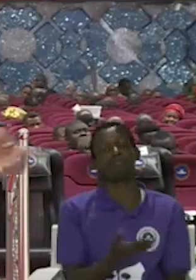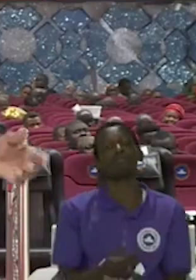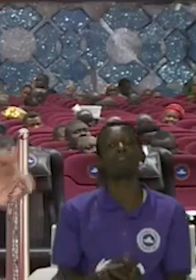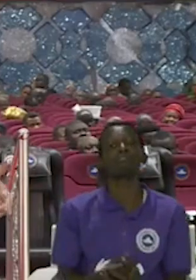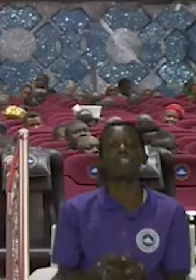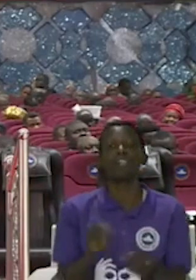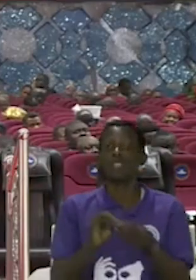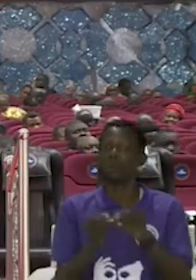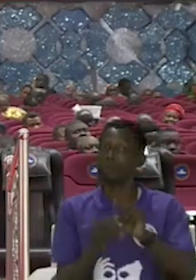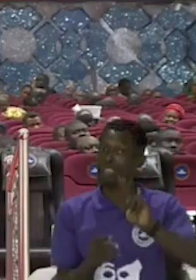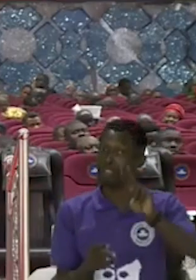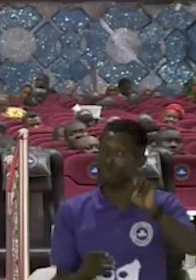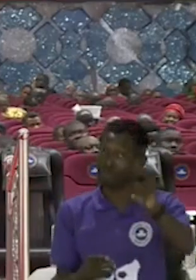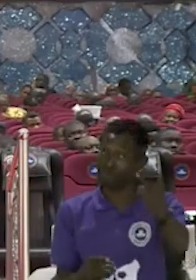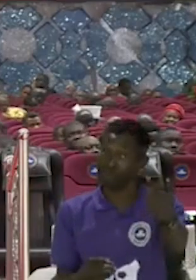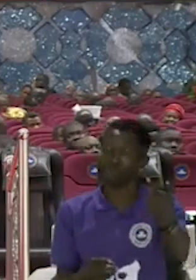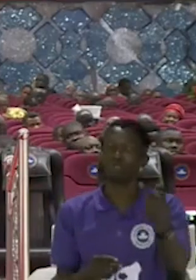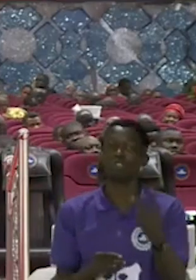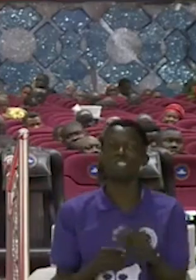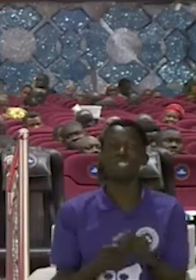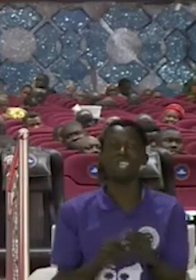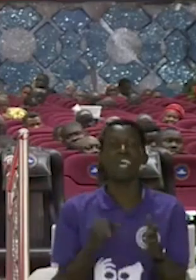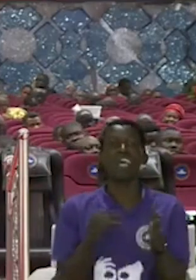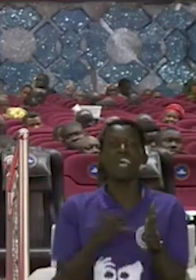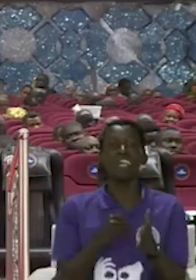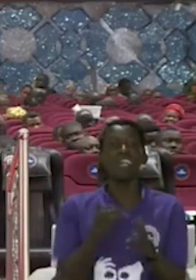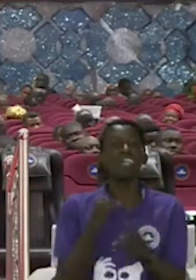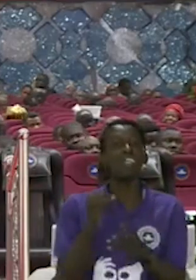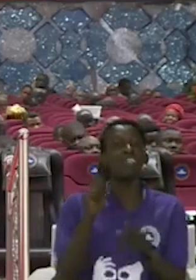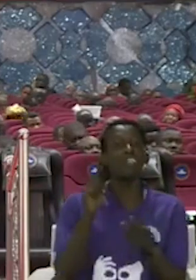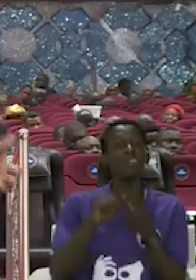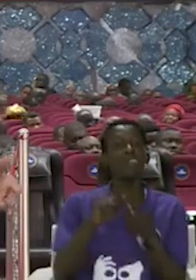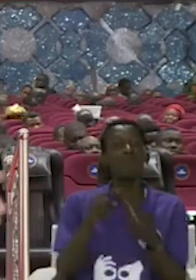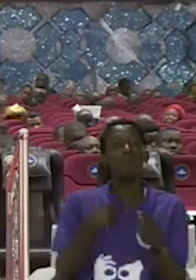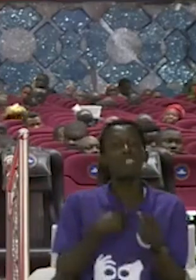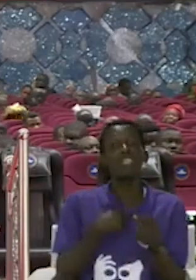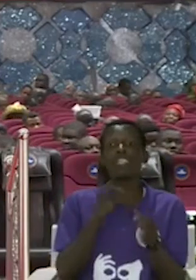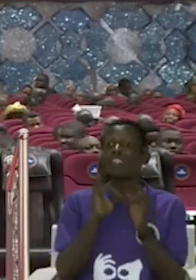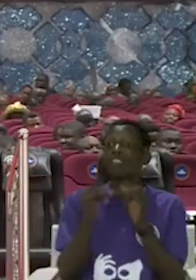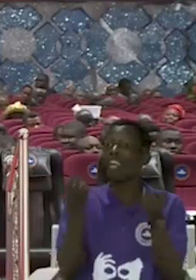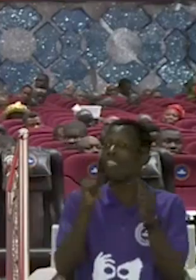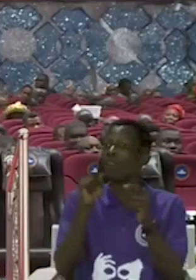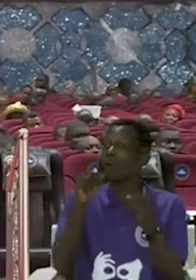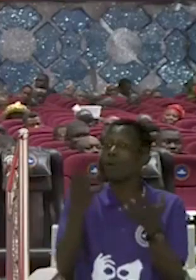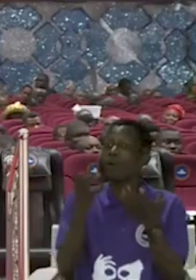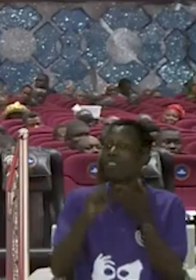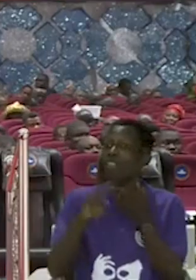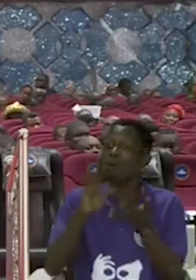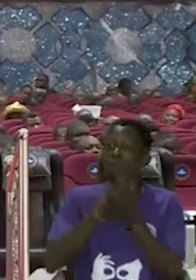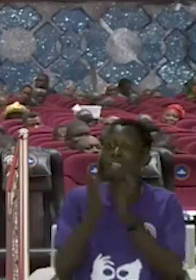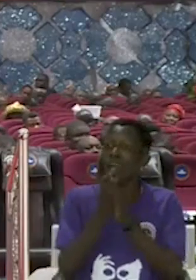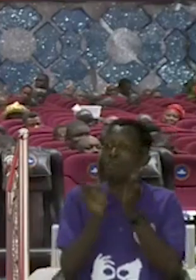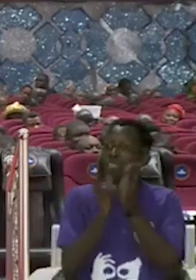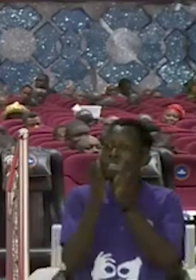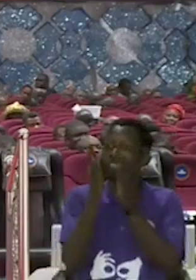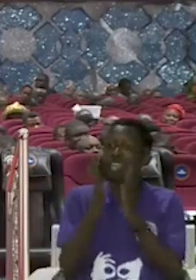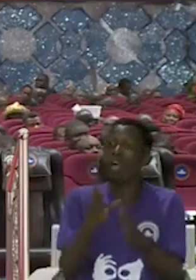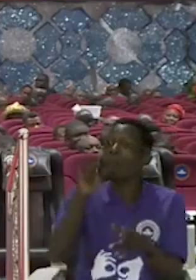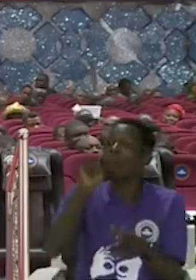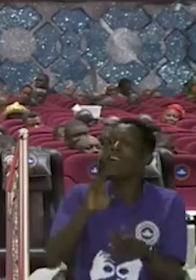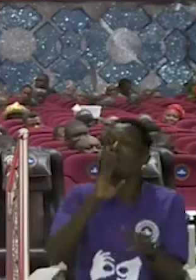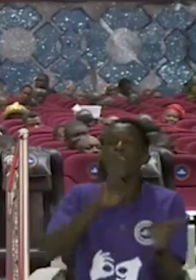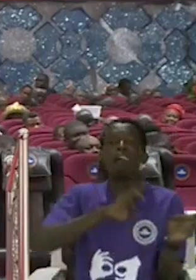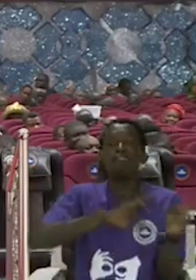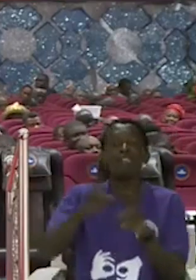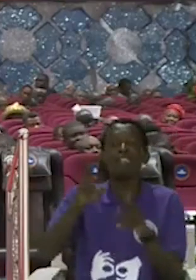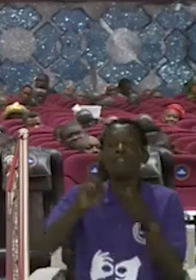Number two, it will mean we will say that anybody who wants to become a Christian must be ready to sell everything